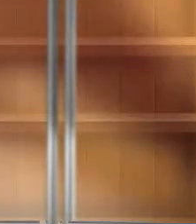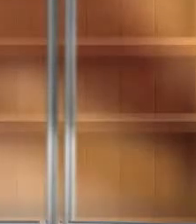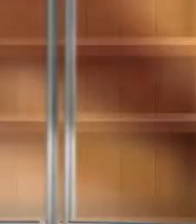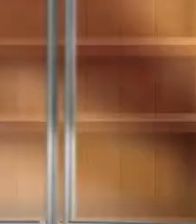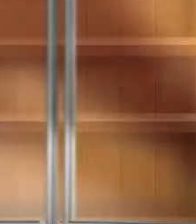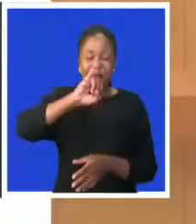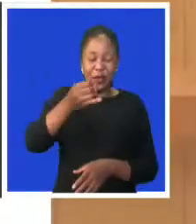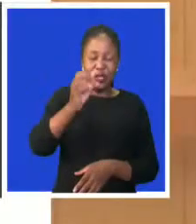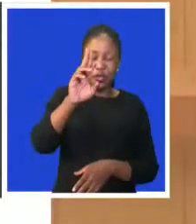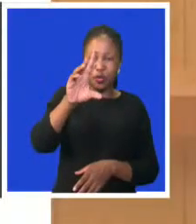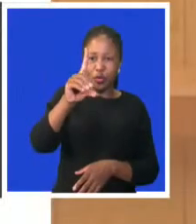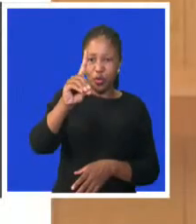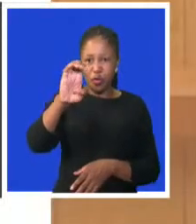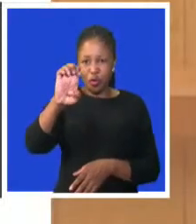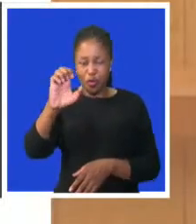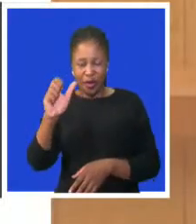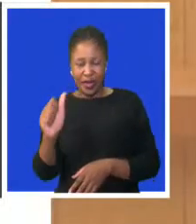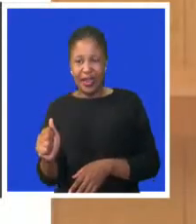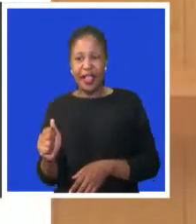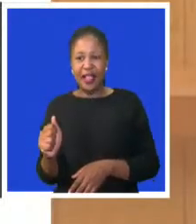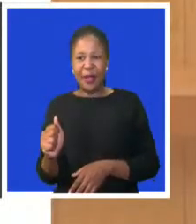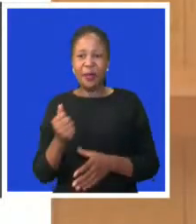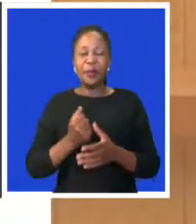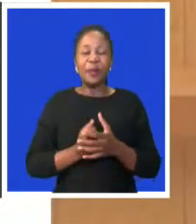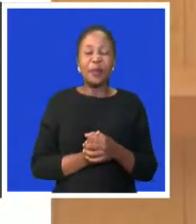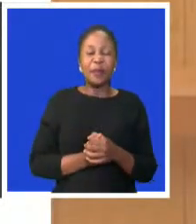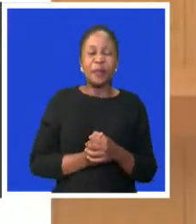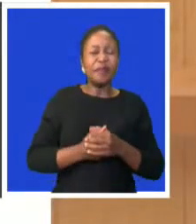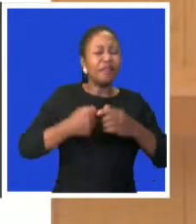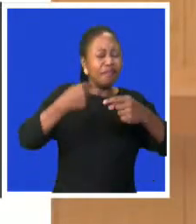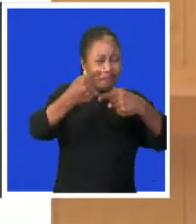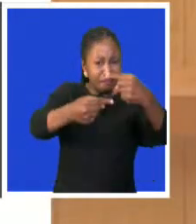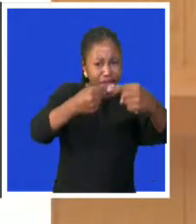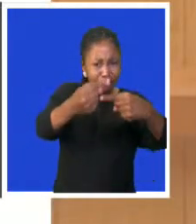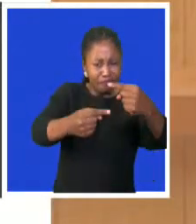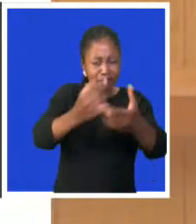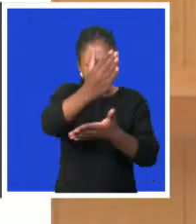They further subdivided the